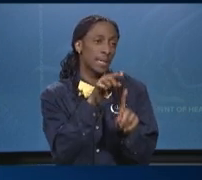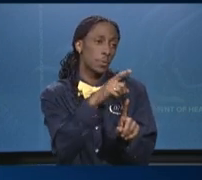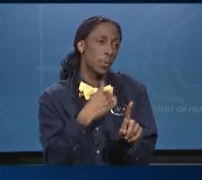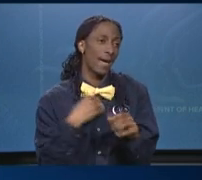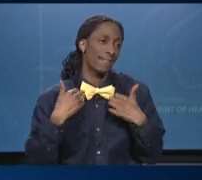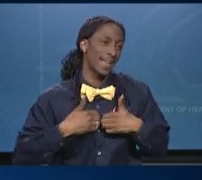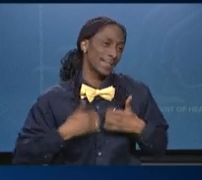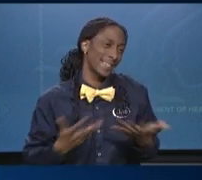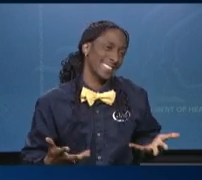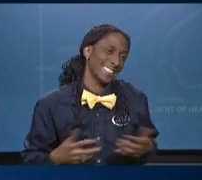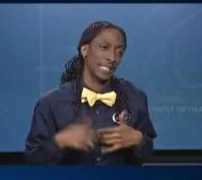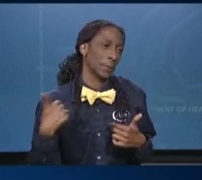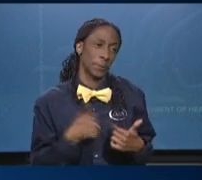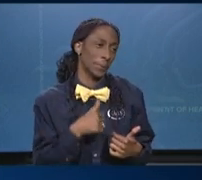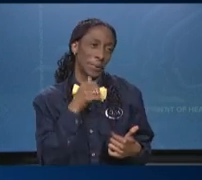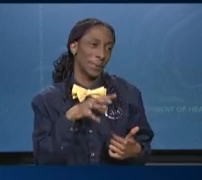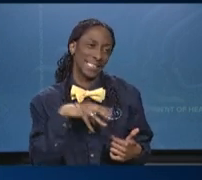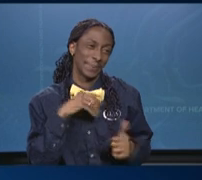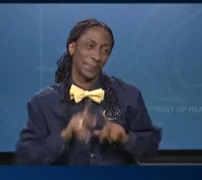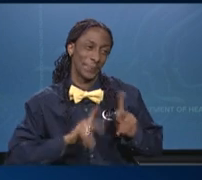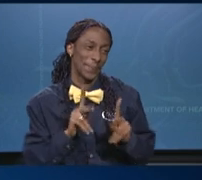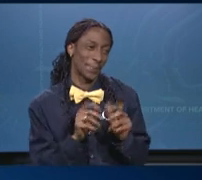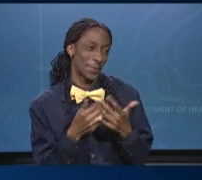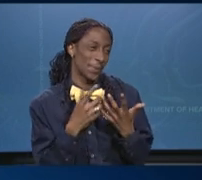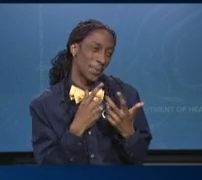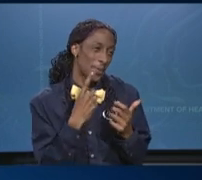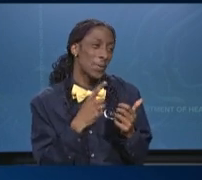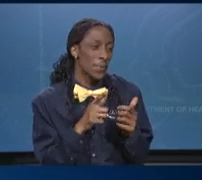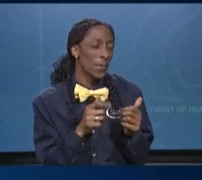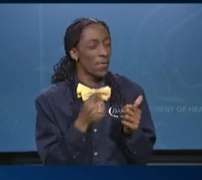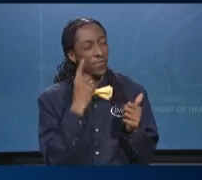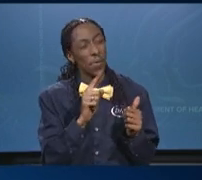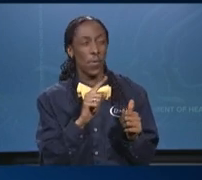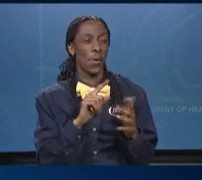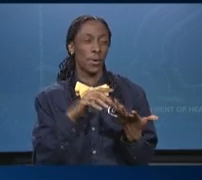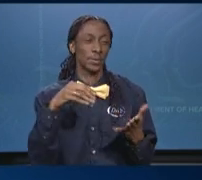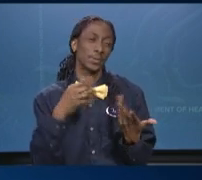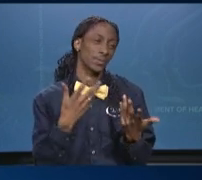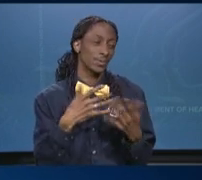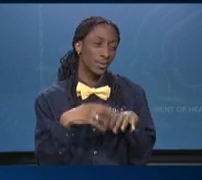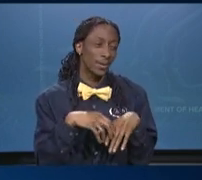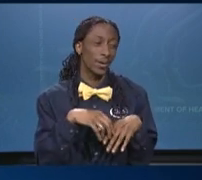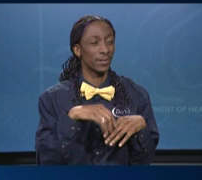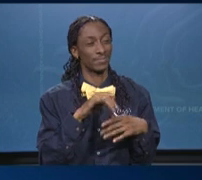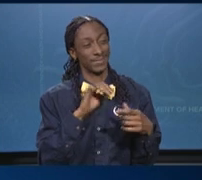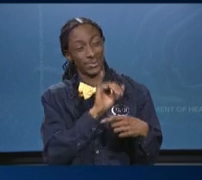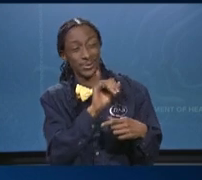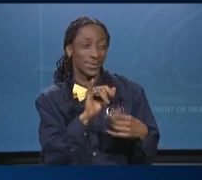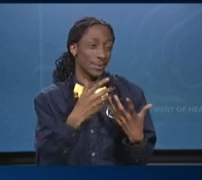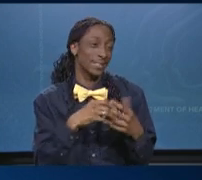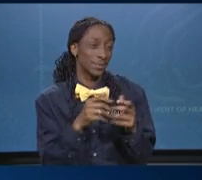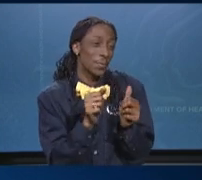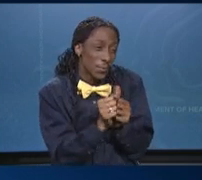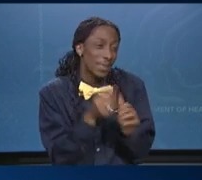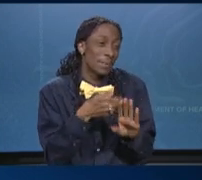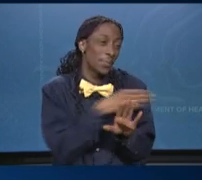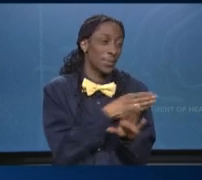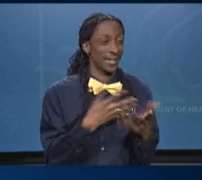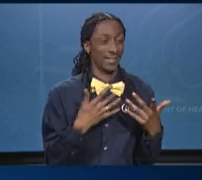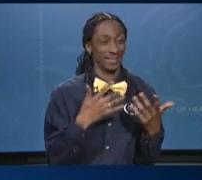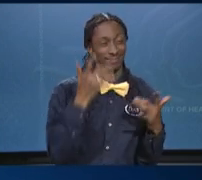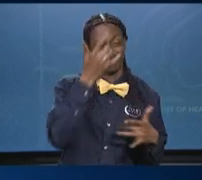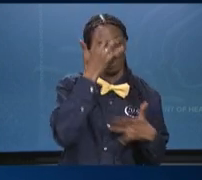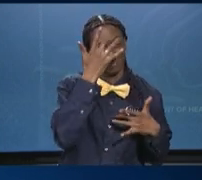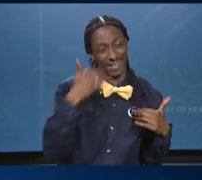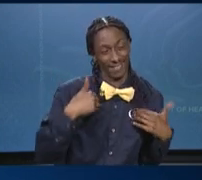asthma, and we don't accept people for coverage who have pre-existing medical conditions. It also means that a woman